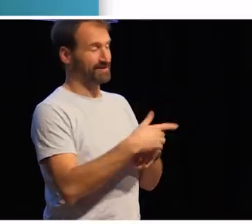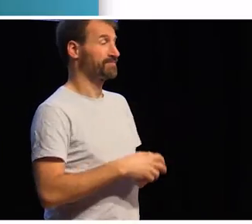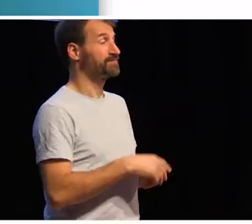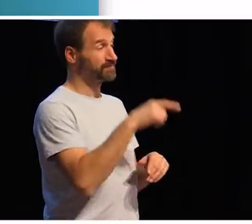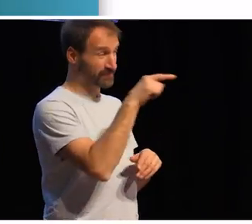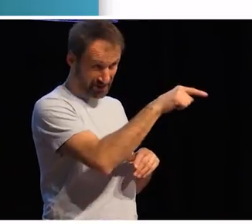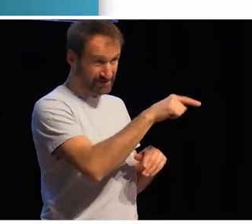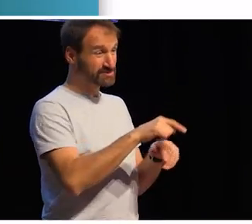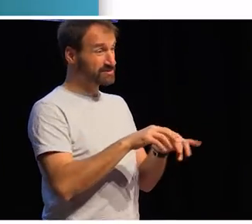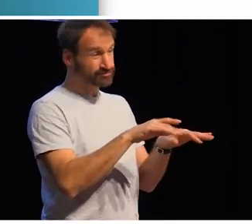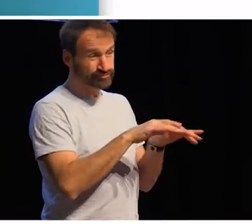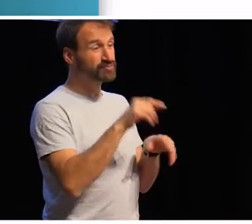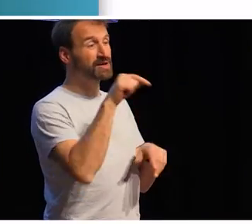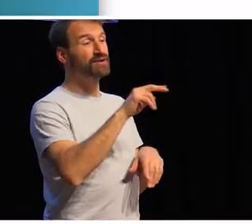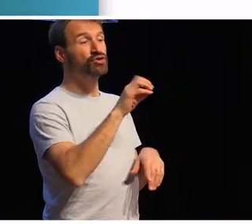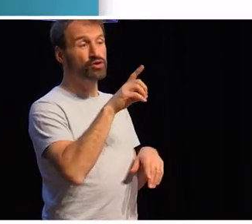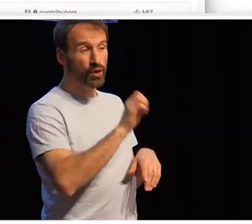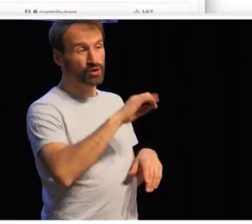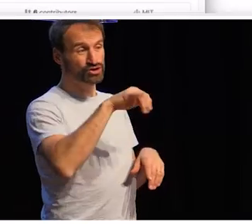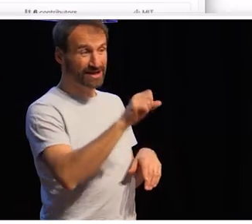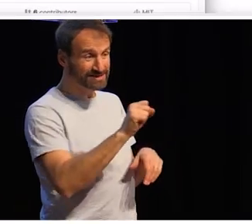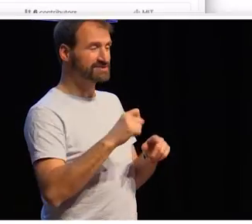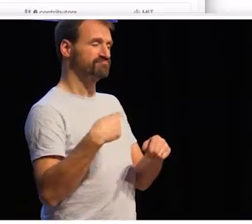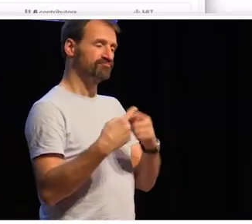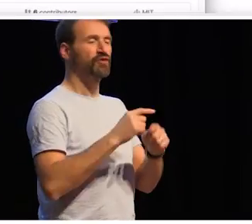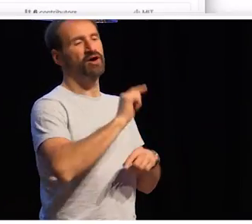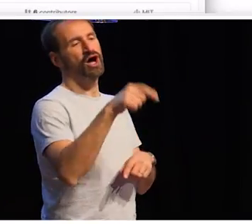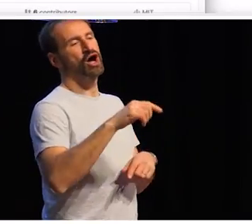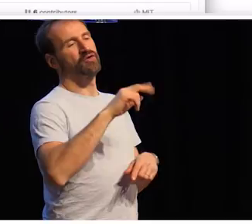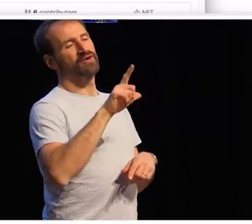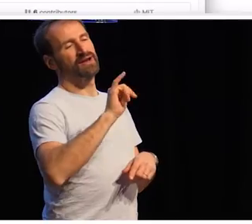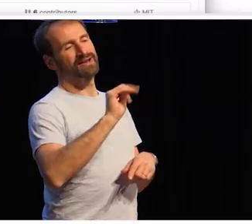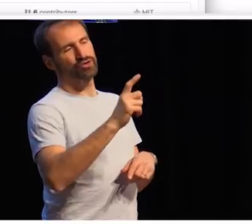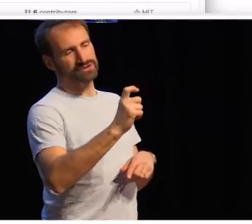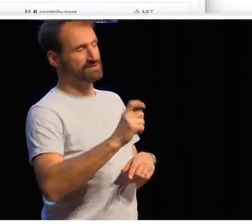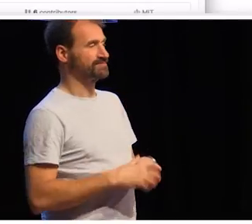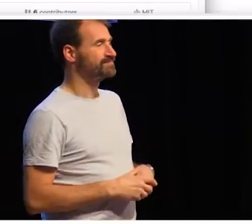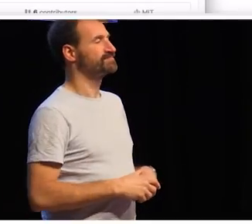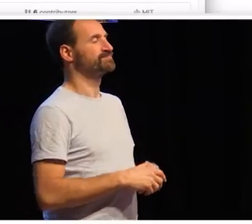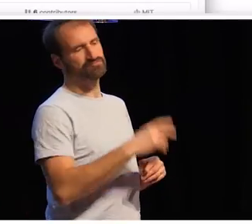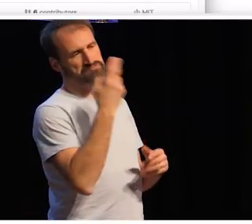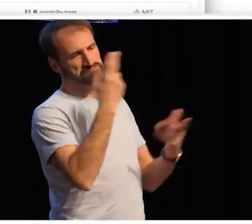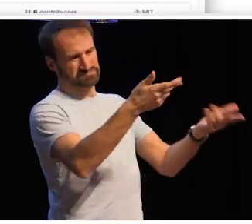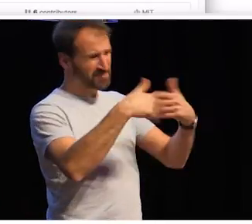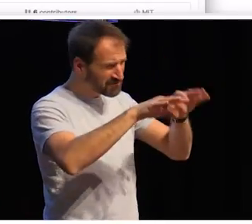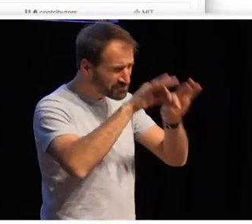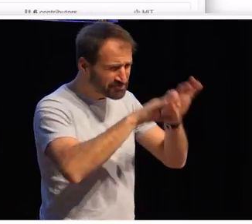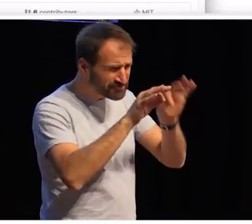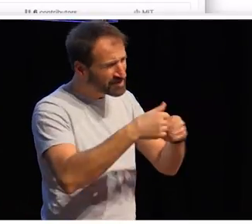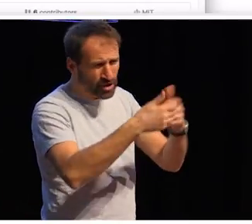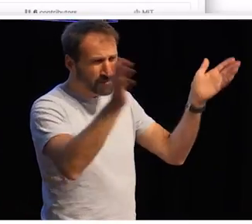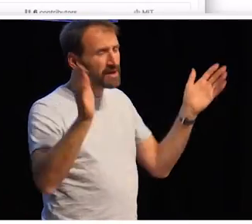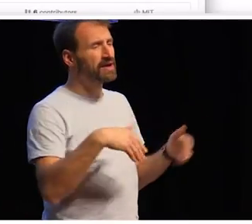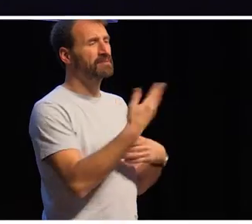in Node.js running on Linux. So go ahead and explore. I have three examples here. You can use BoneScript